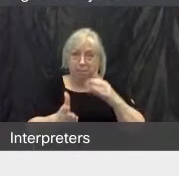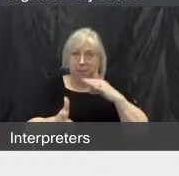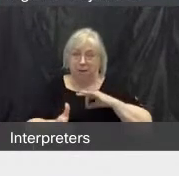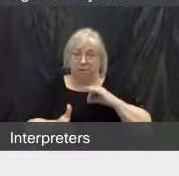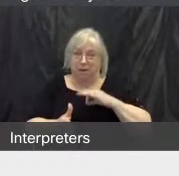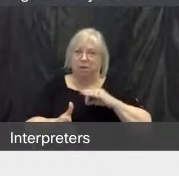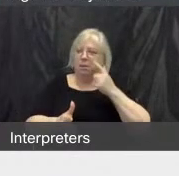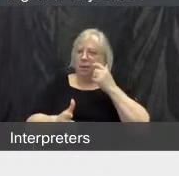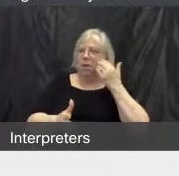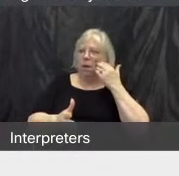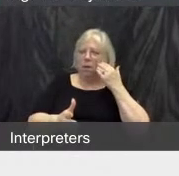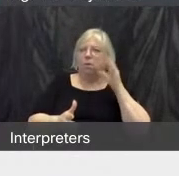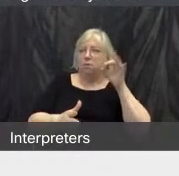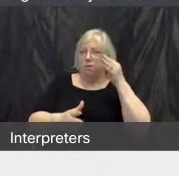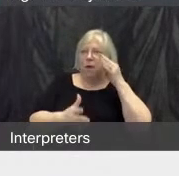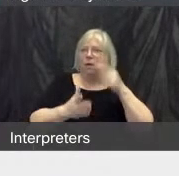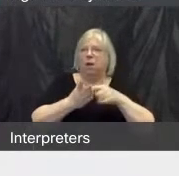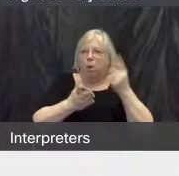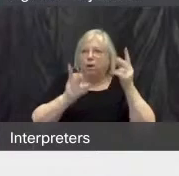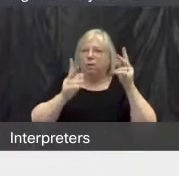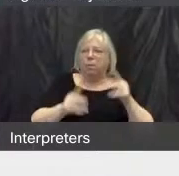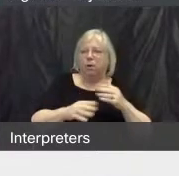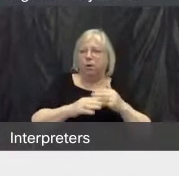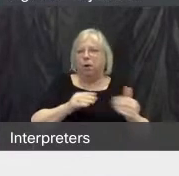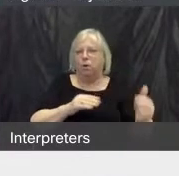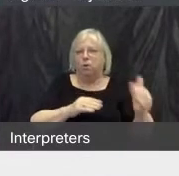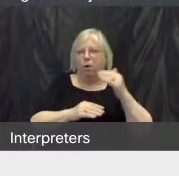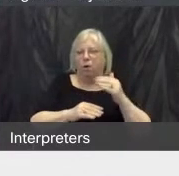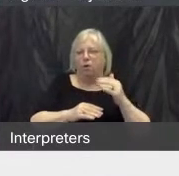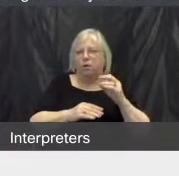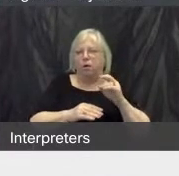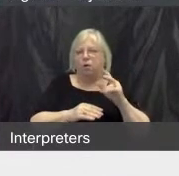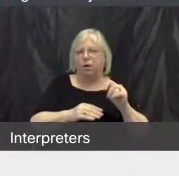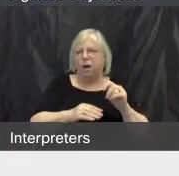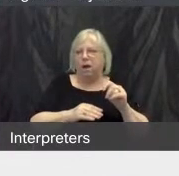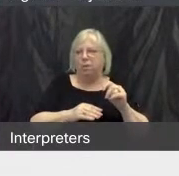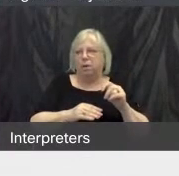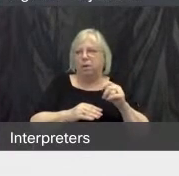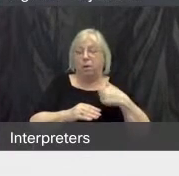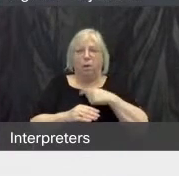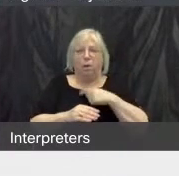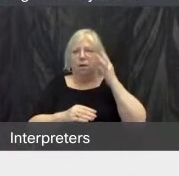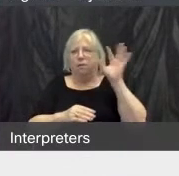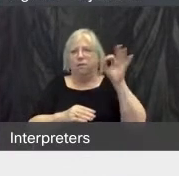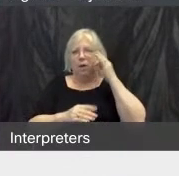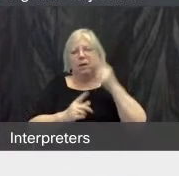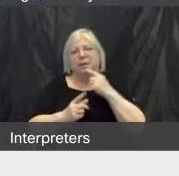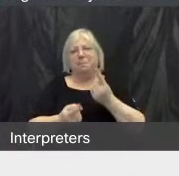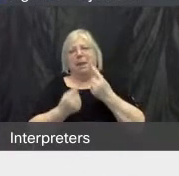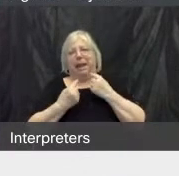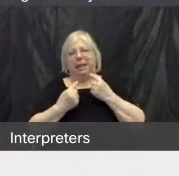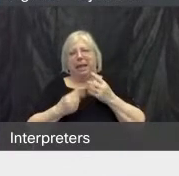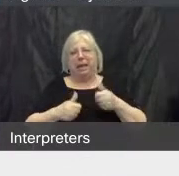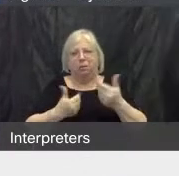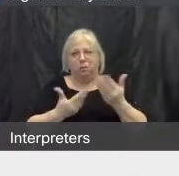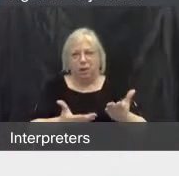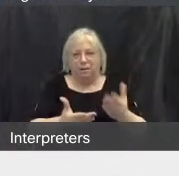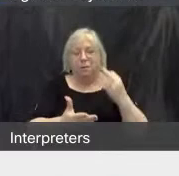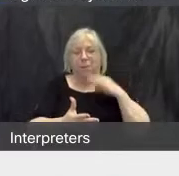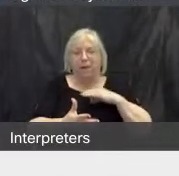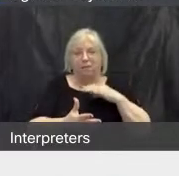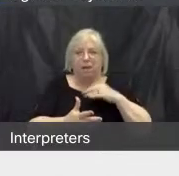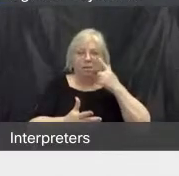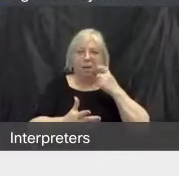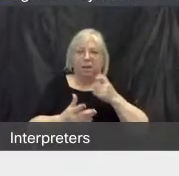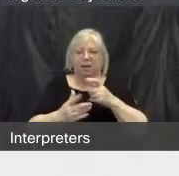issues, I know federally, once a person goes over, if they draw overtime, that we're federally mandated to start giving benefits because they switch